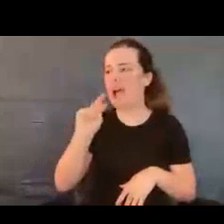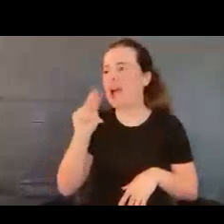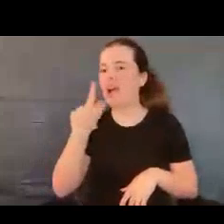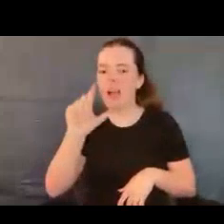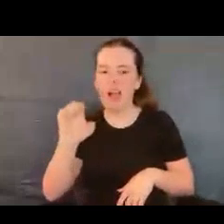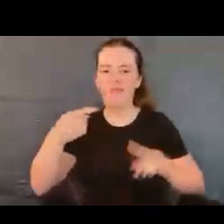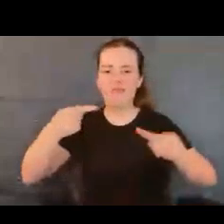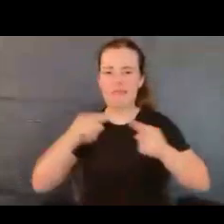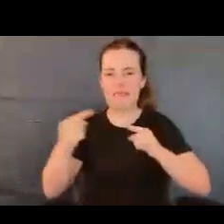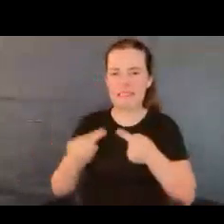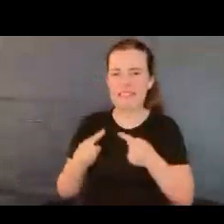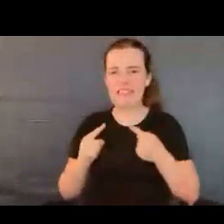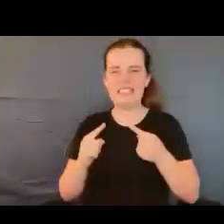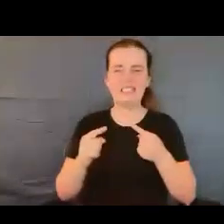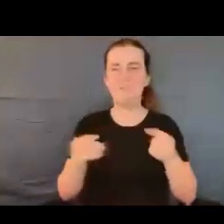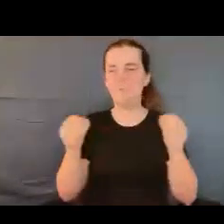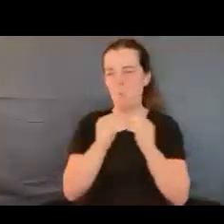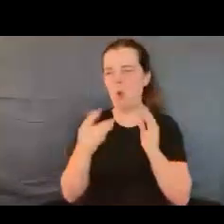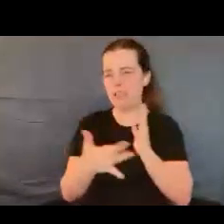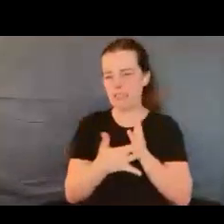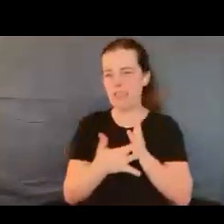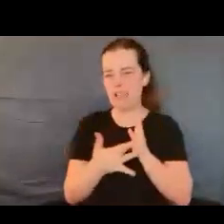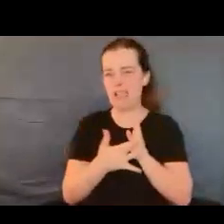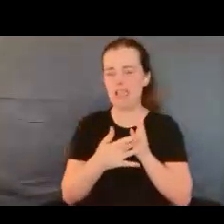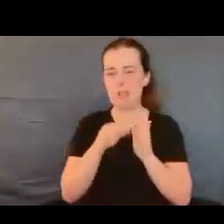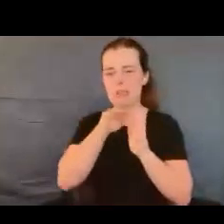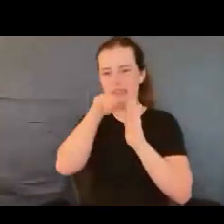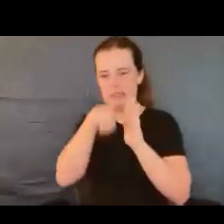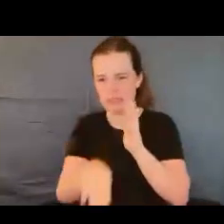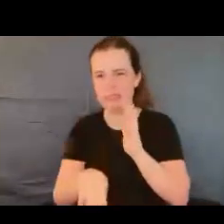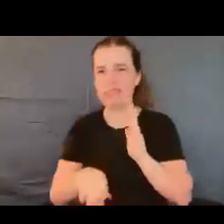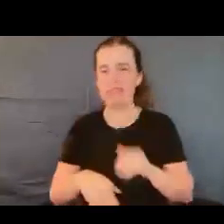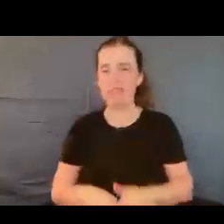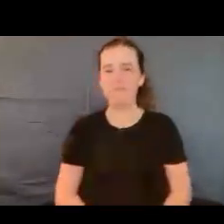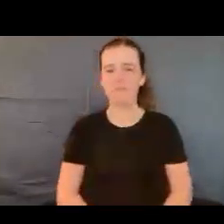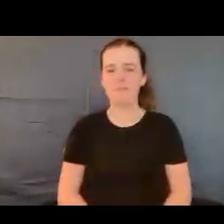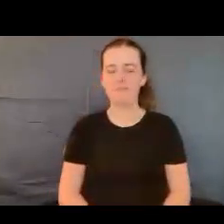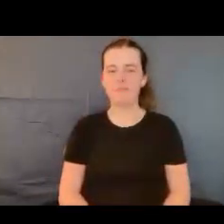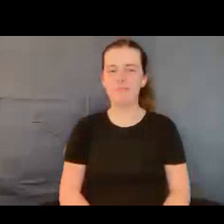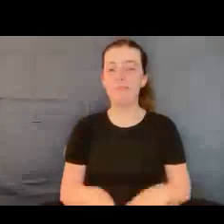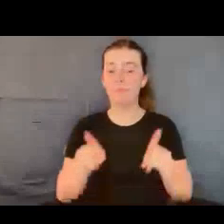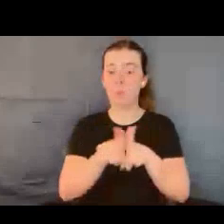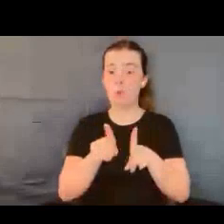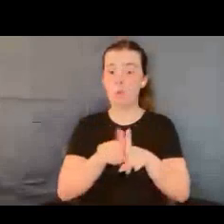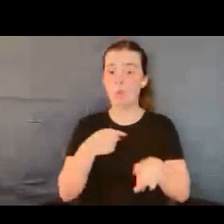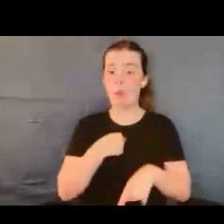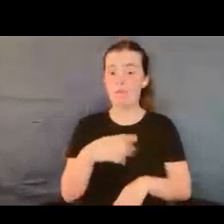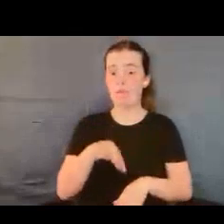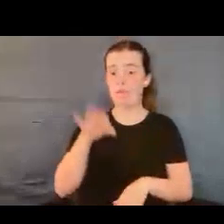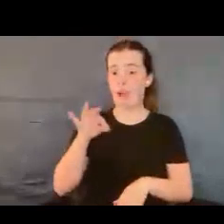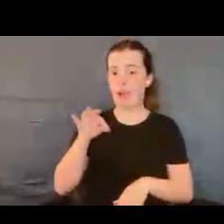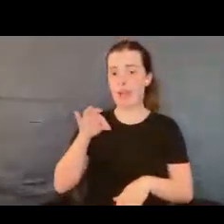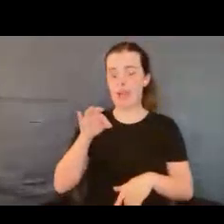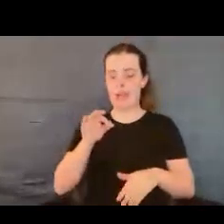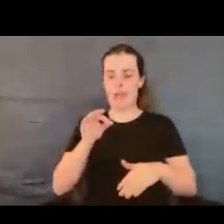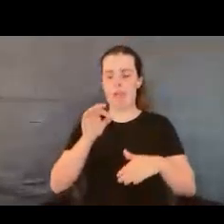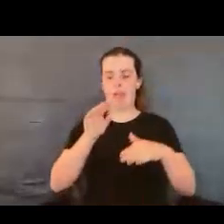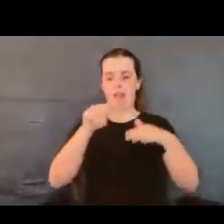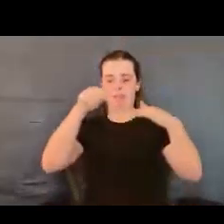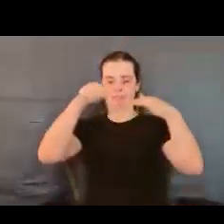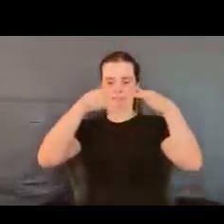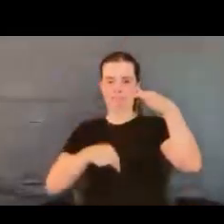more technical descent than you might otherwise expect. And then also I just find that this bottom point right here, there is